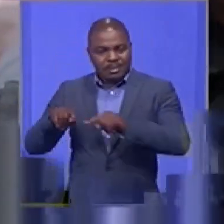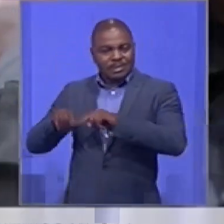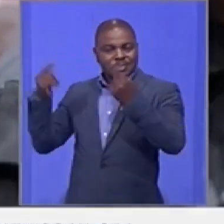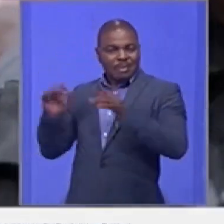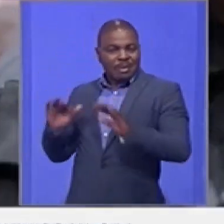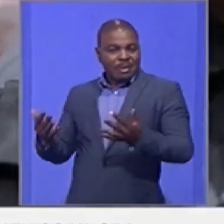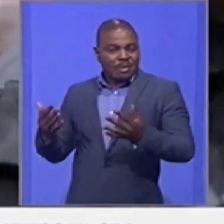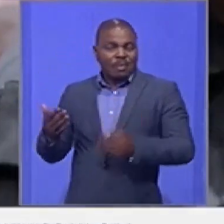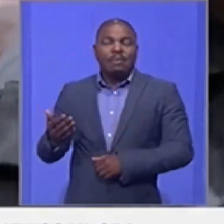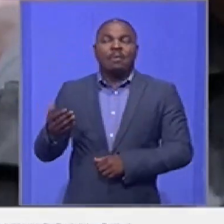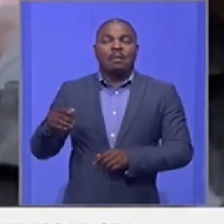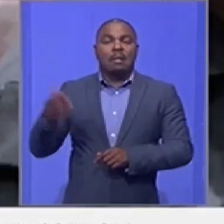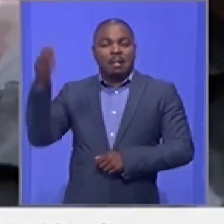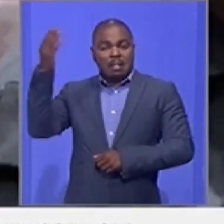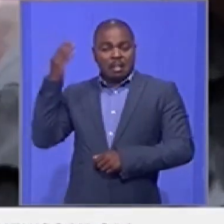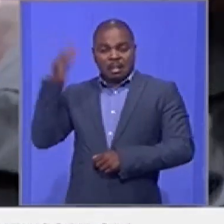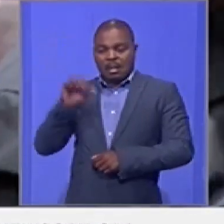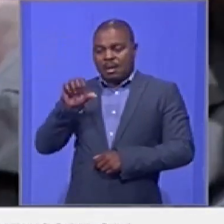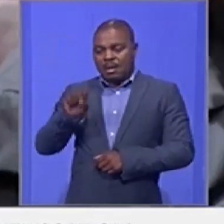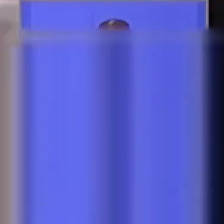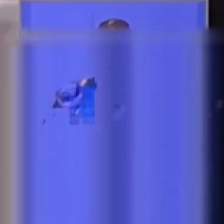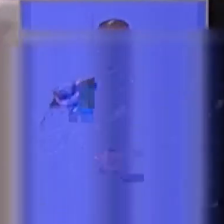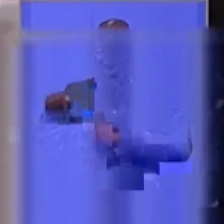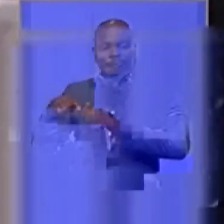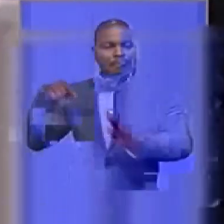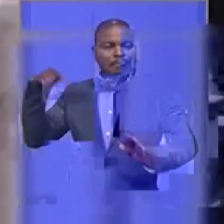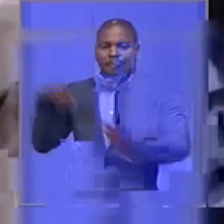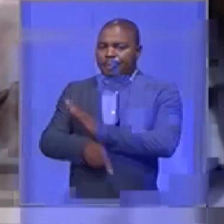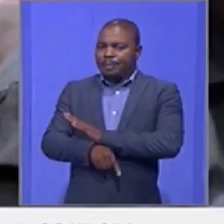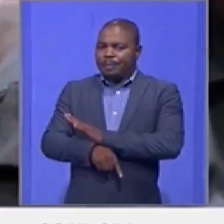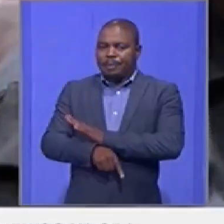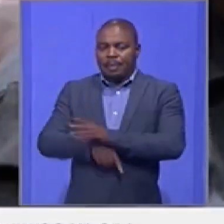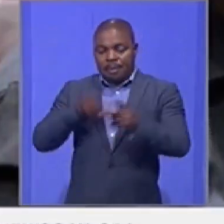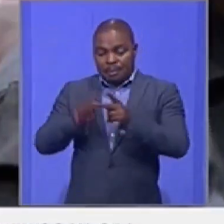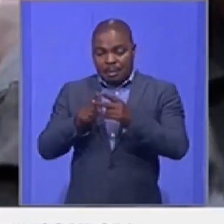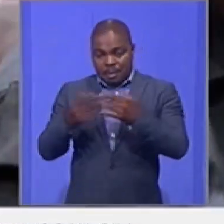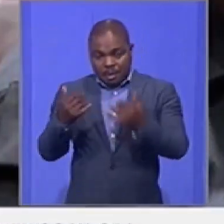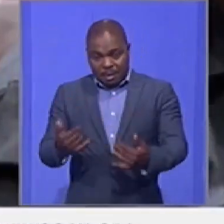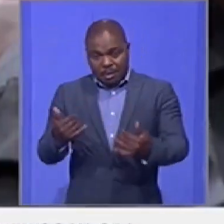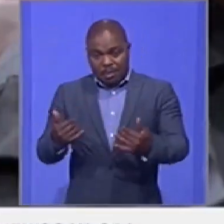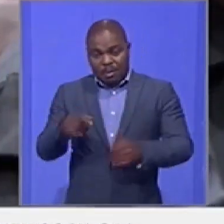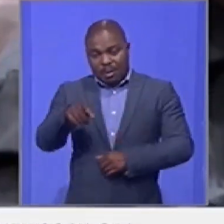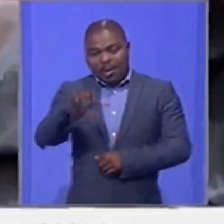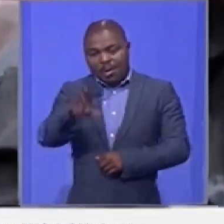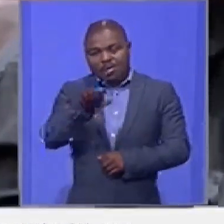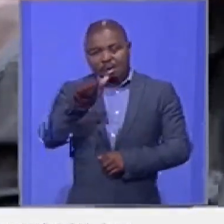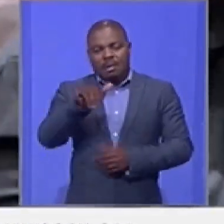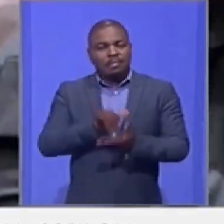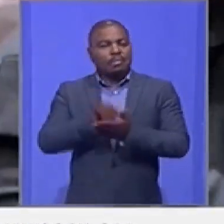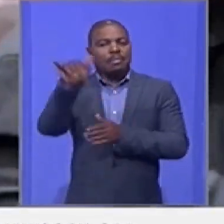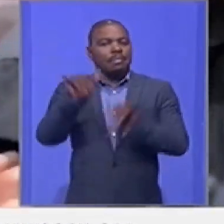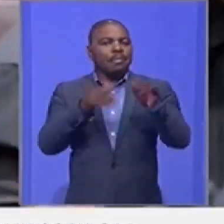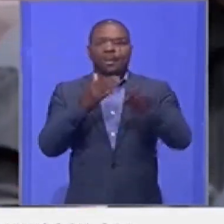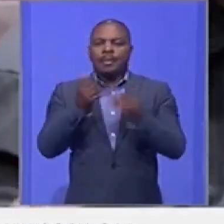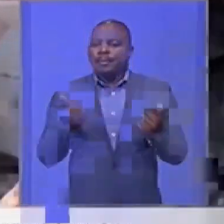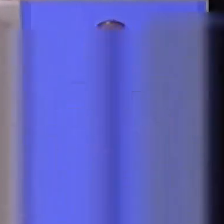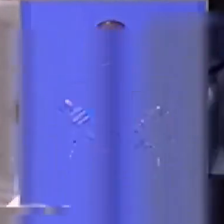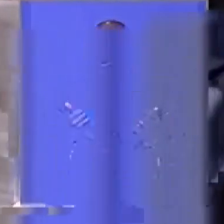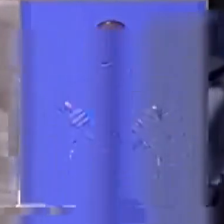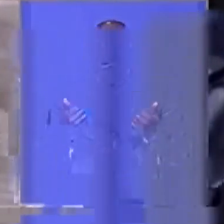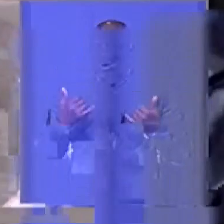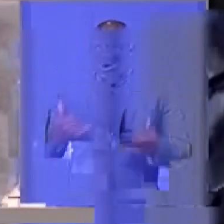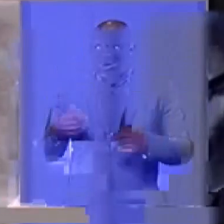is that in the past, SAA was flat on the ground. In the present, SAA is flying. And so there are